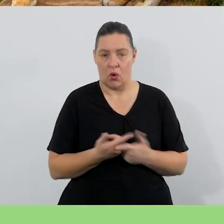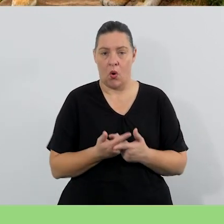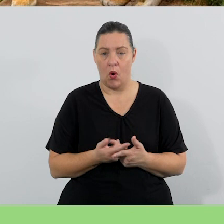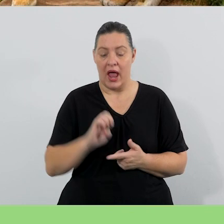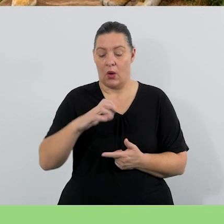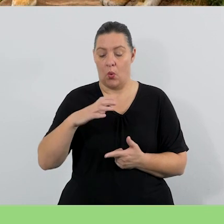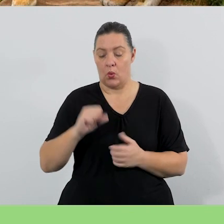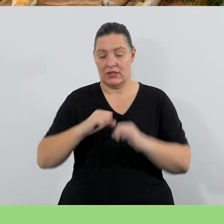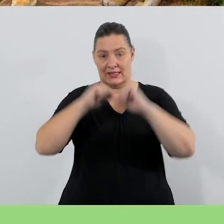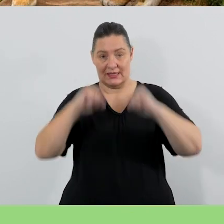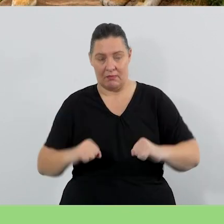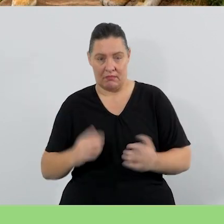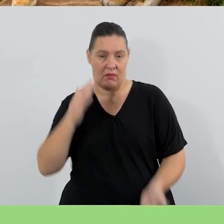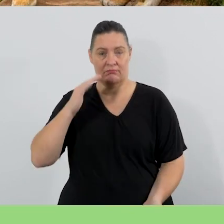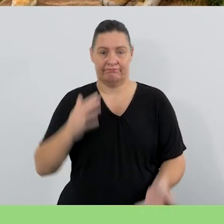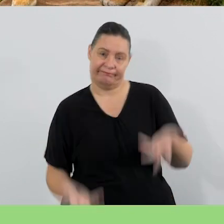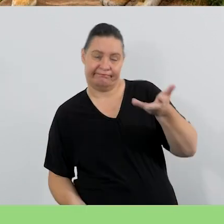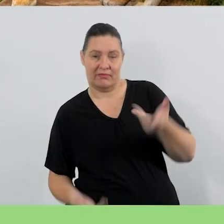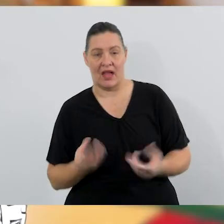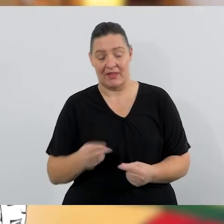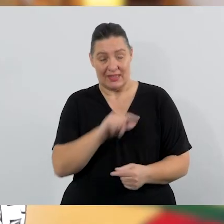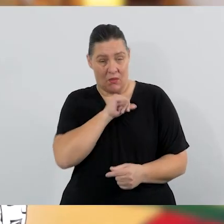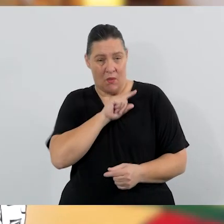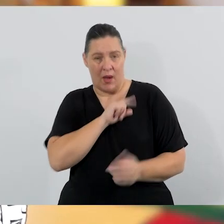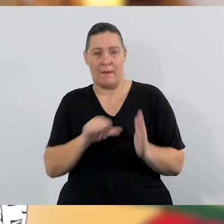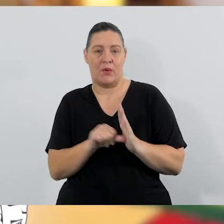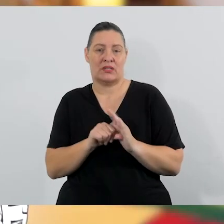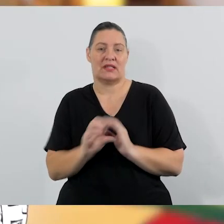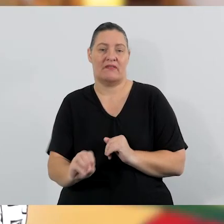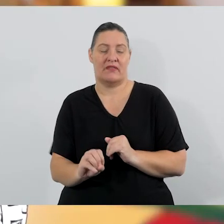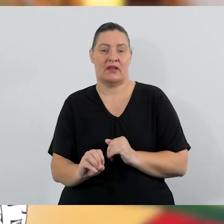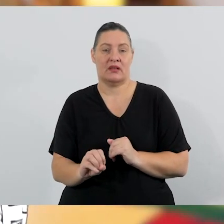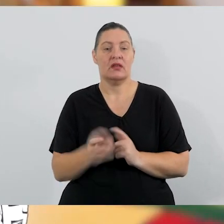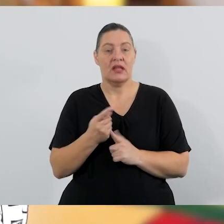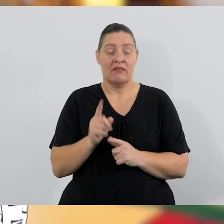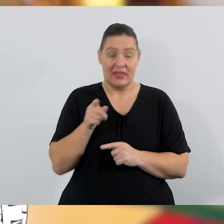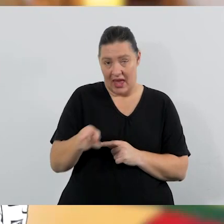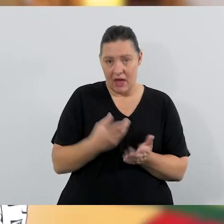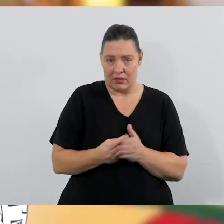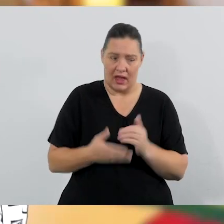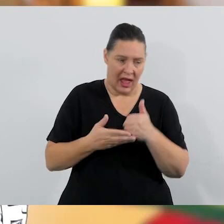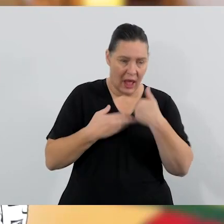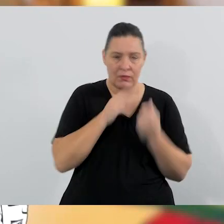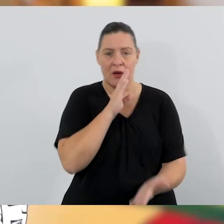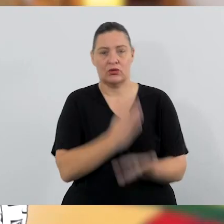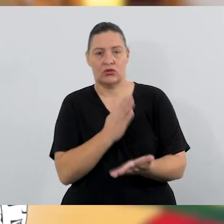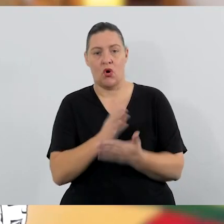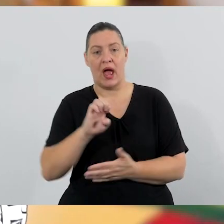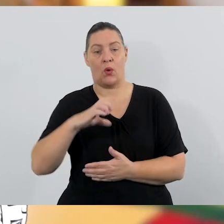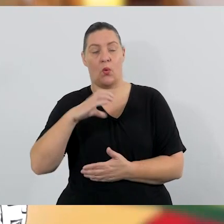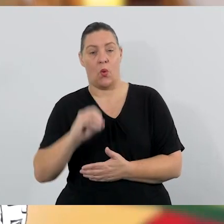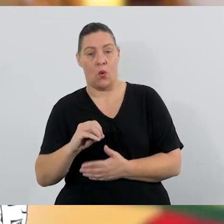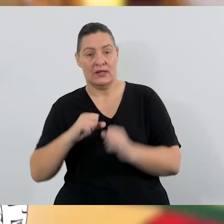the ecosystem. So that is how important predators are. If they are there, they are helping in ensuring that